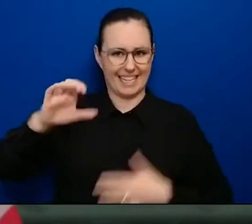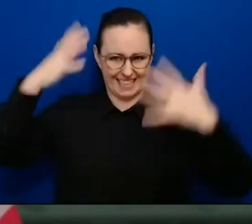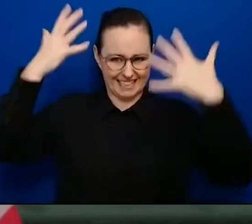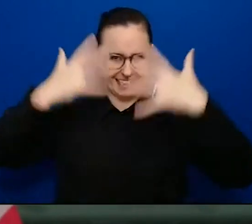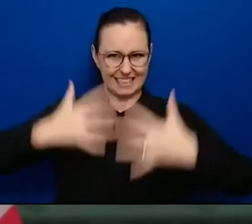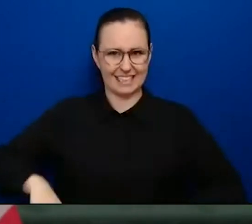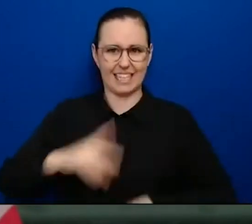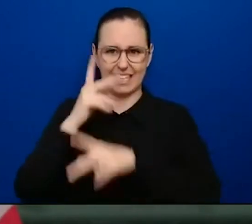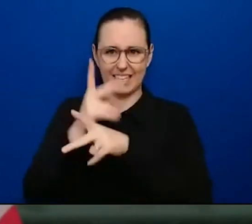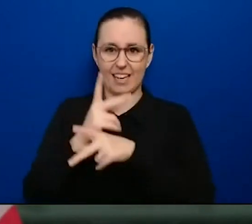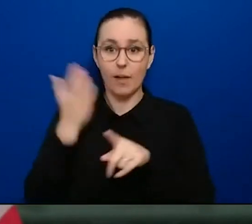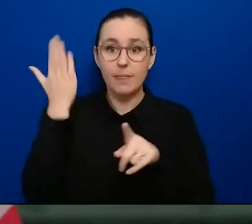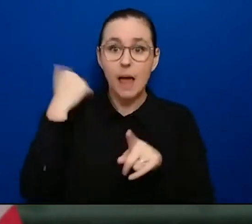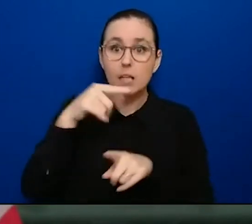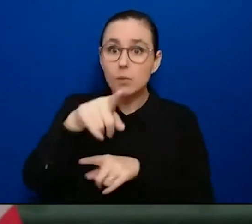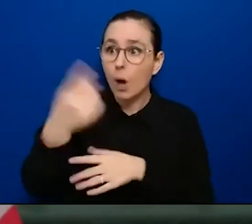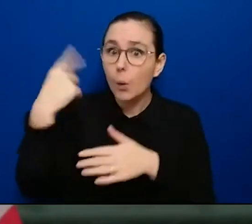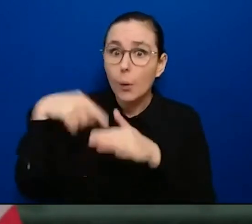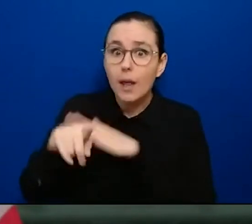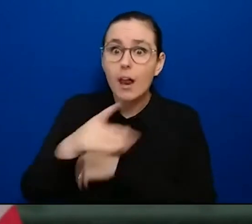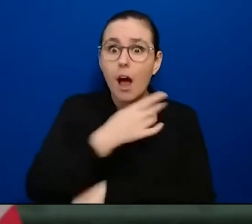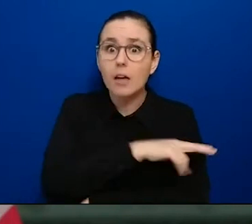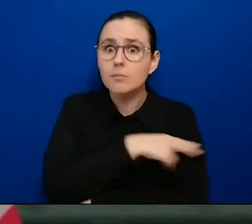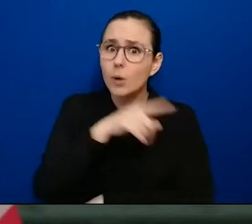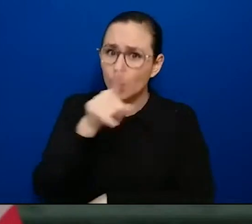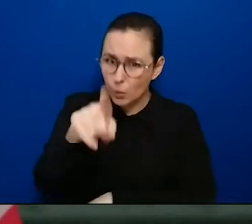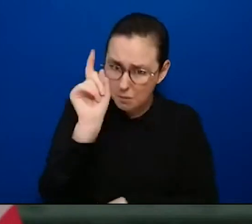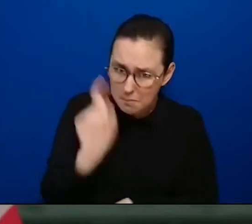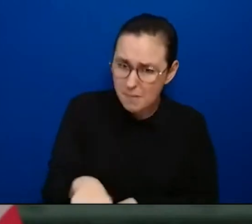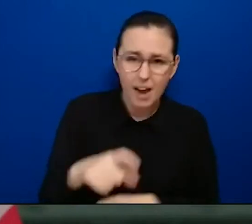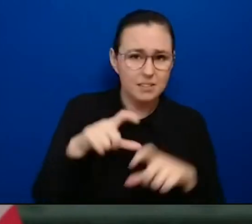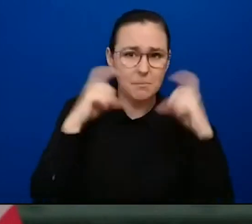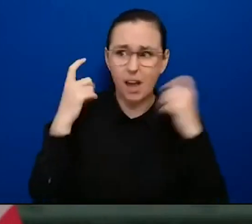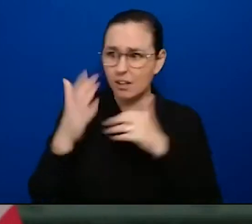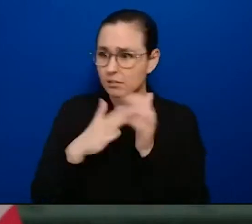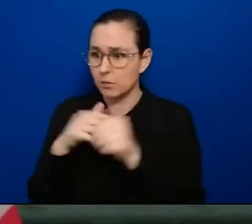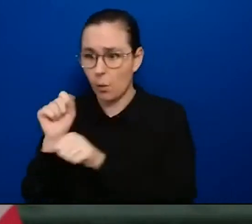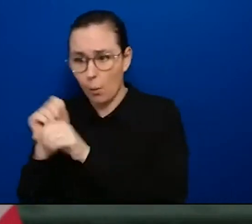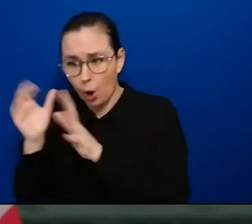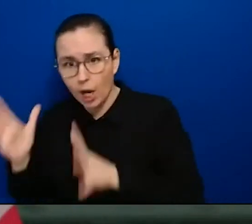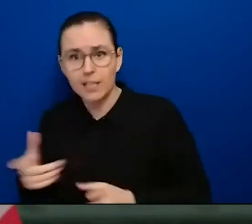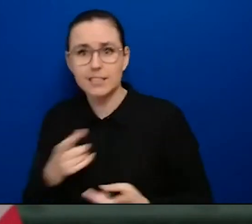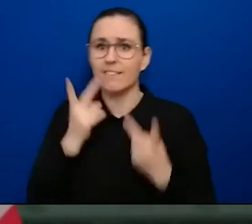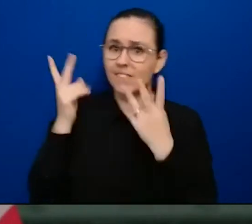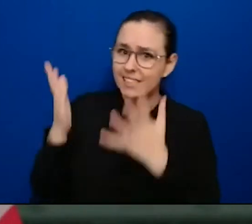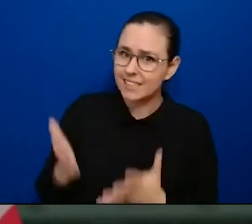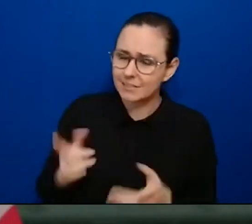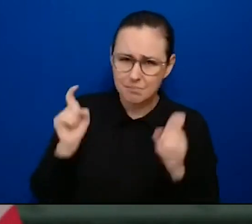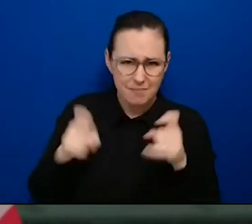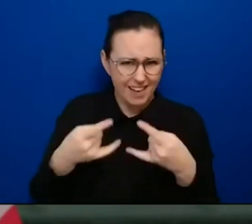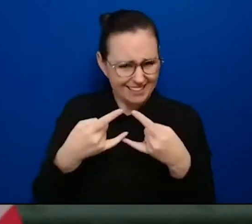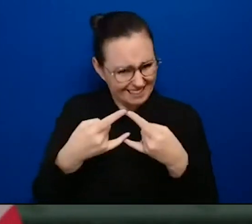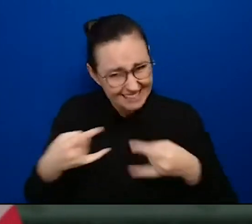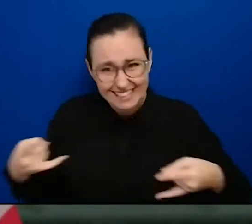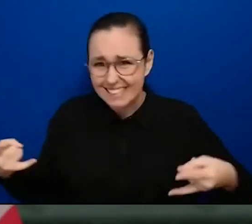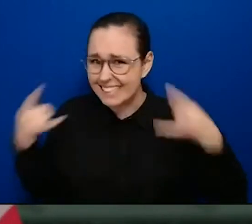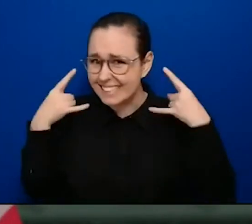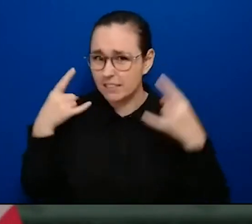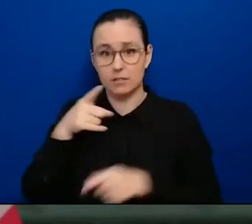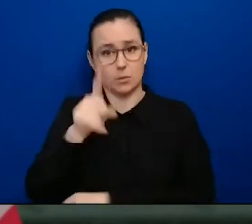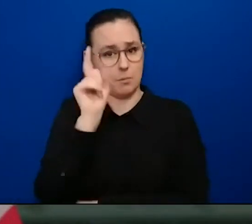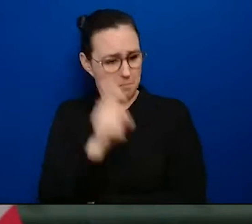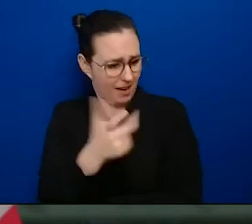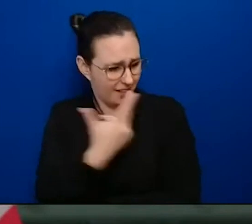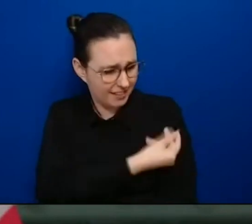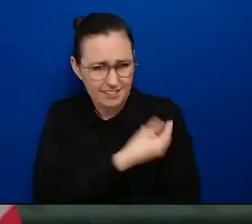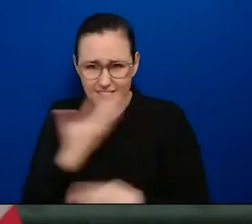both healthcare workers and visitors. The fact that visitors need to be vaccinated to come into our hospitals, because we recognize